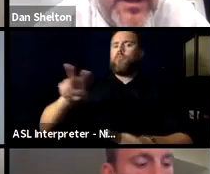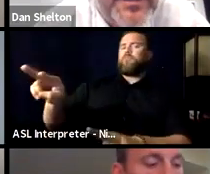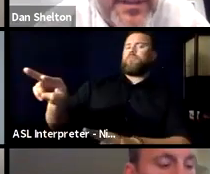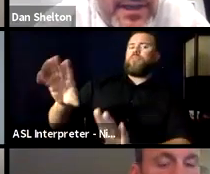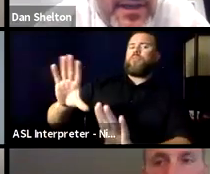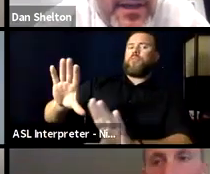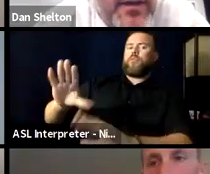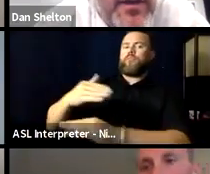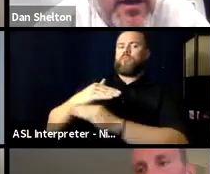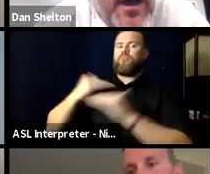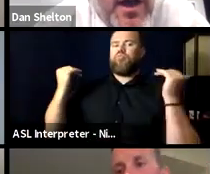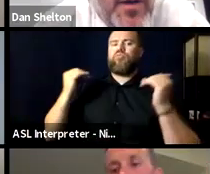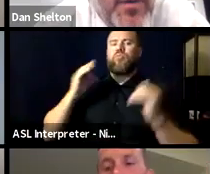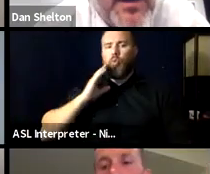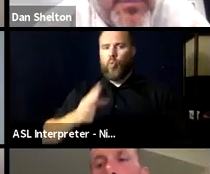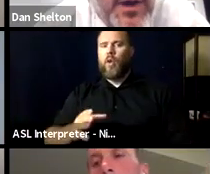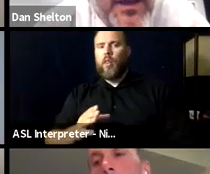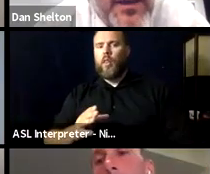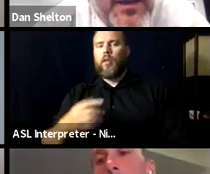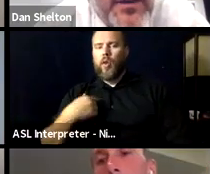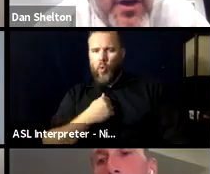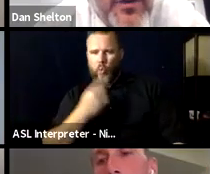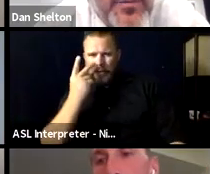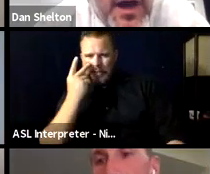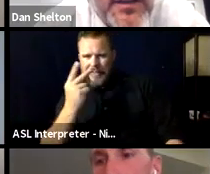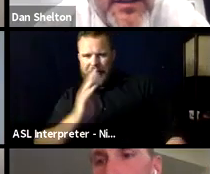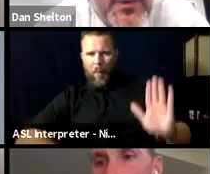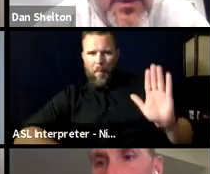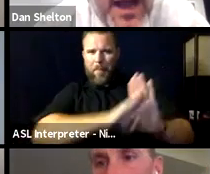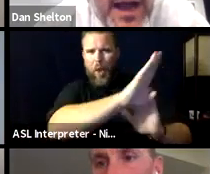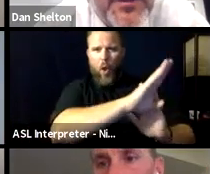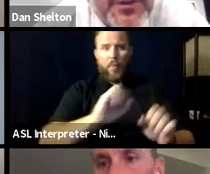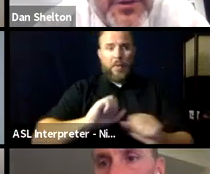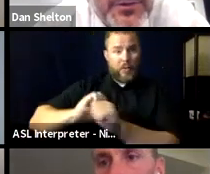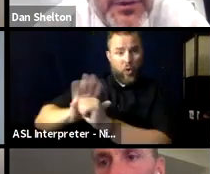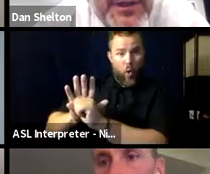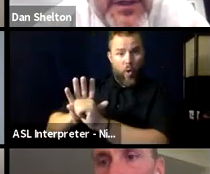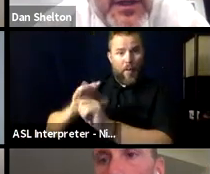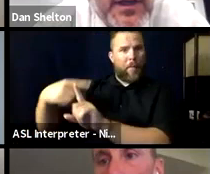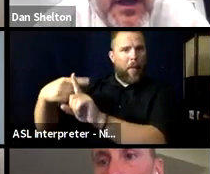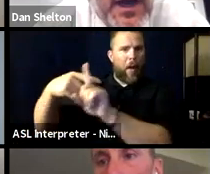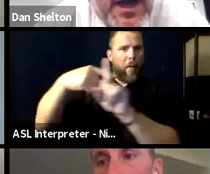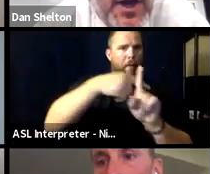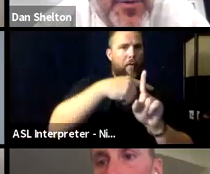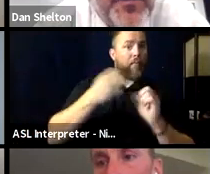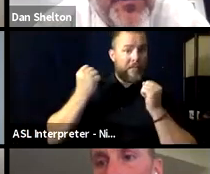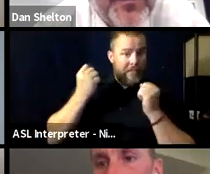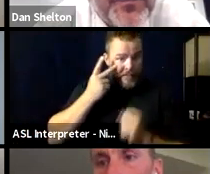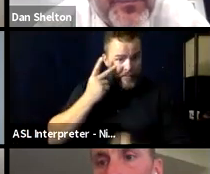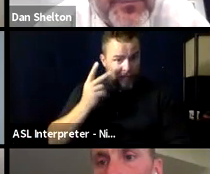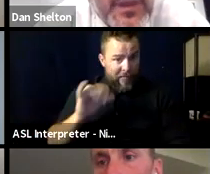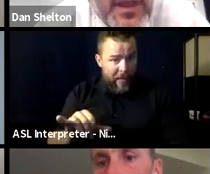then we see a spike in COVID positive, we would absolutely